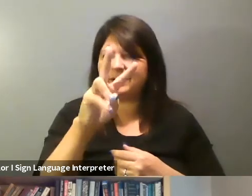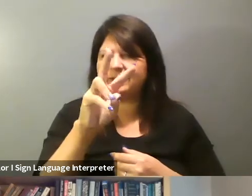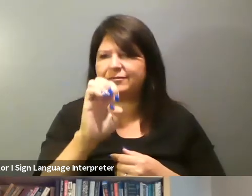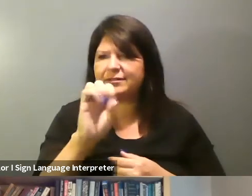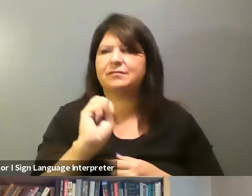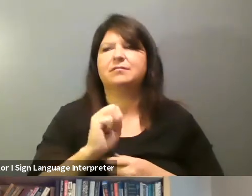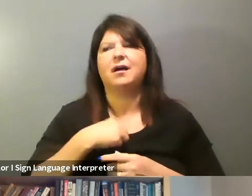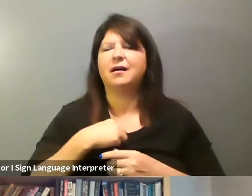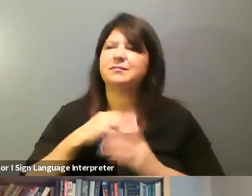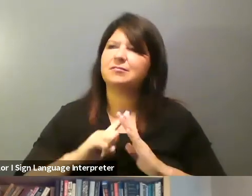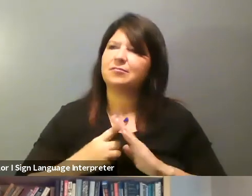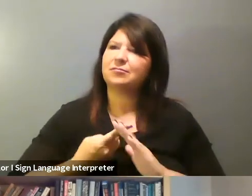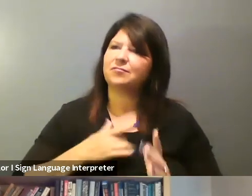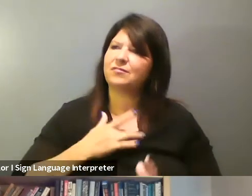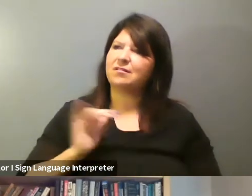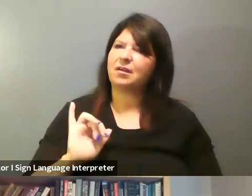it took on a whole,